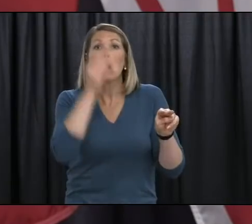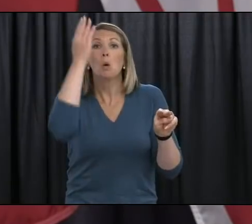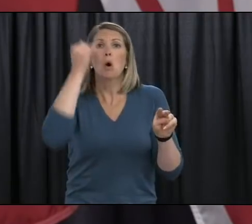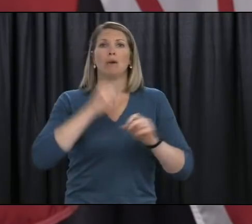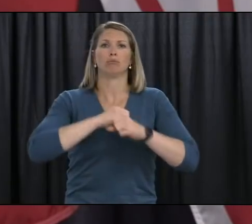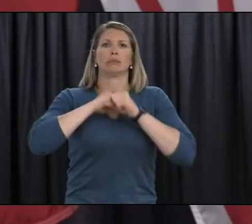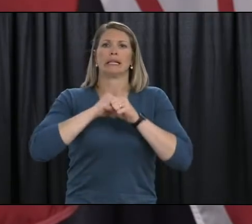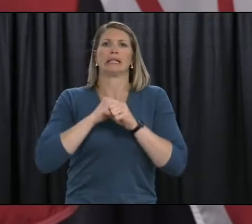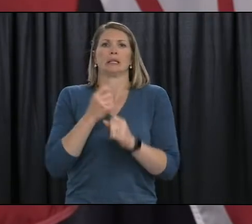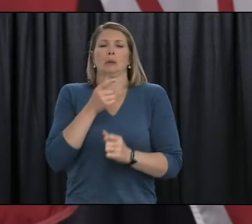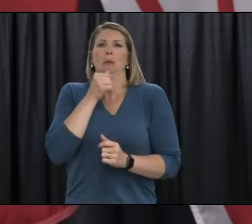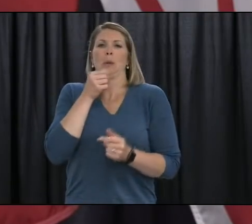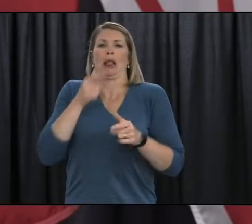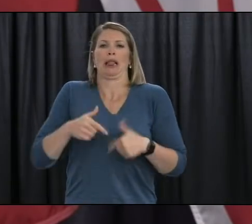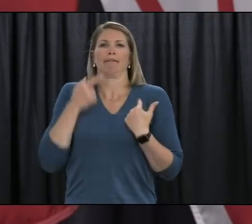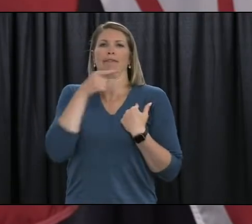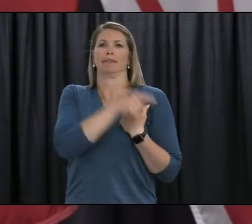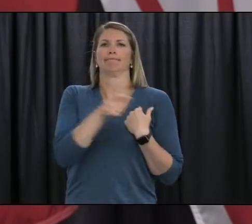that live there.